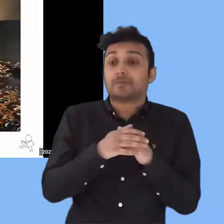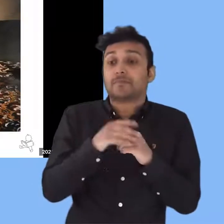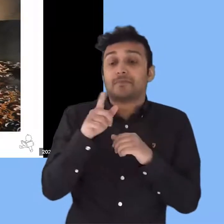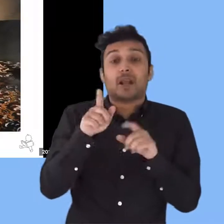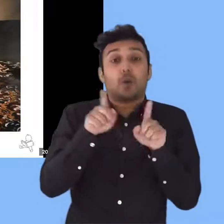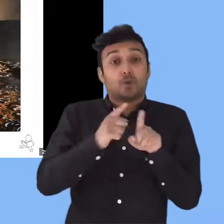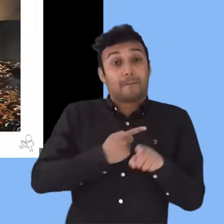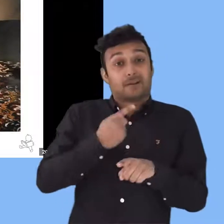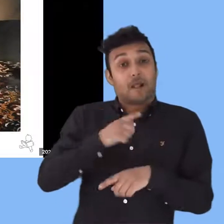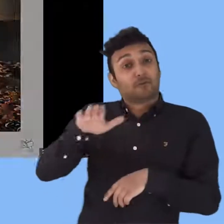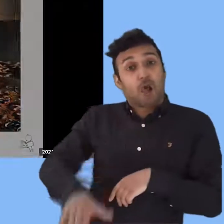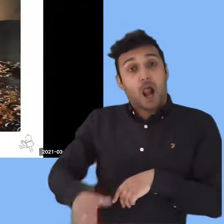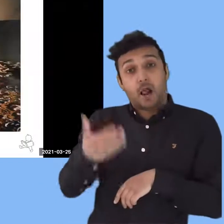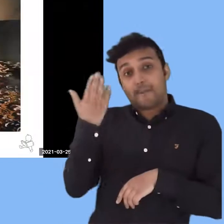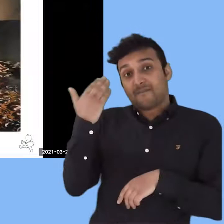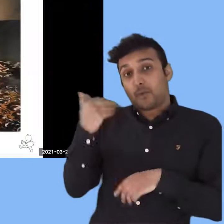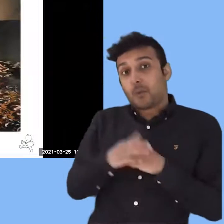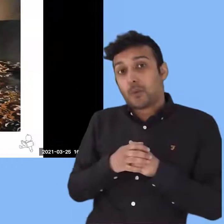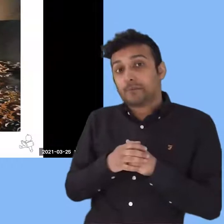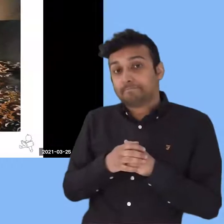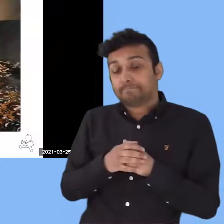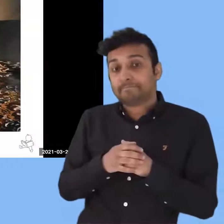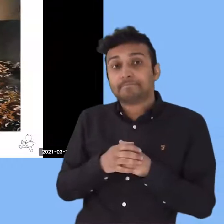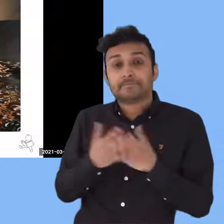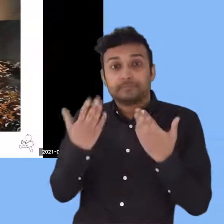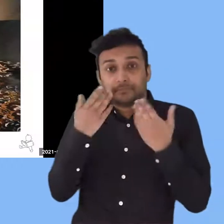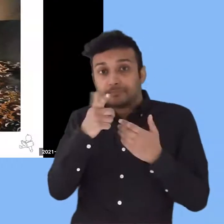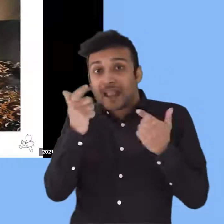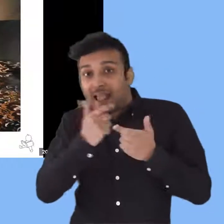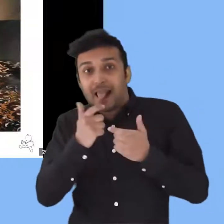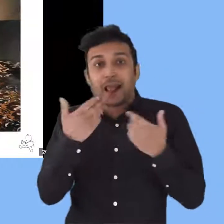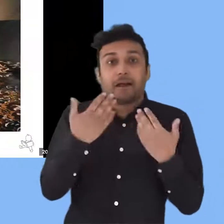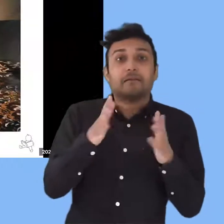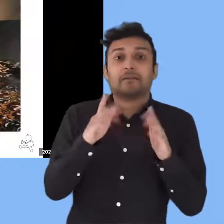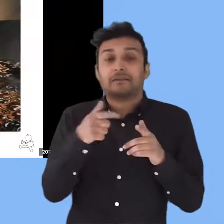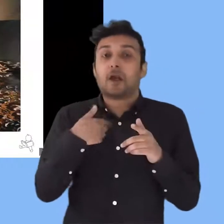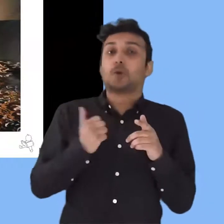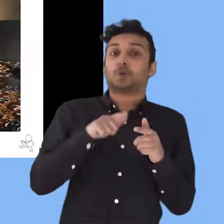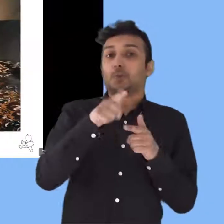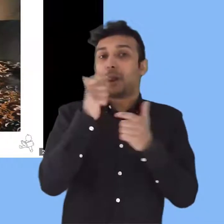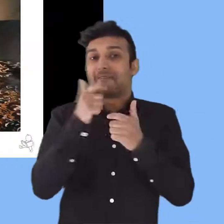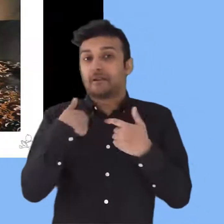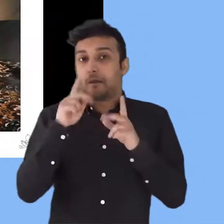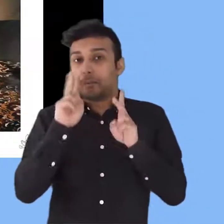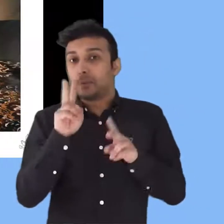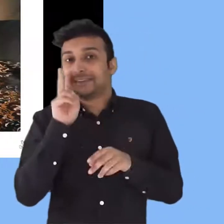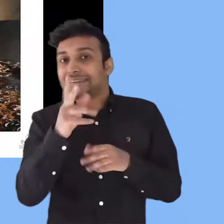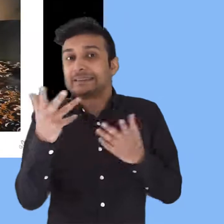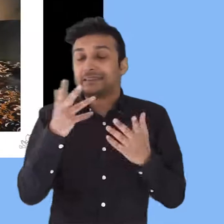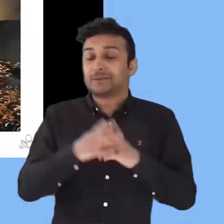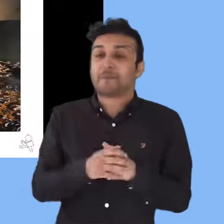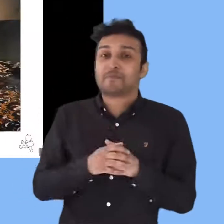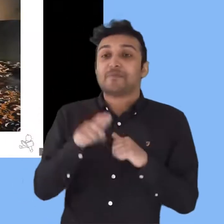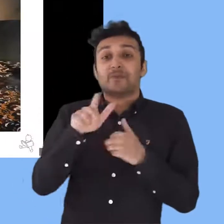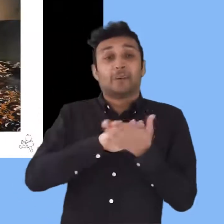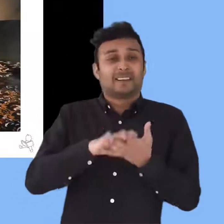myself. I never know if that joke's funny or not, so I'm just gonna have to assume you're laughing. So today I'm going to look at the current context. Are